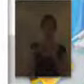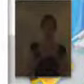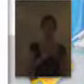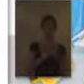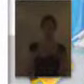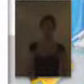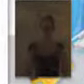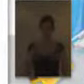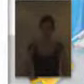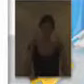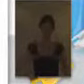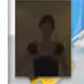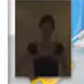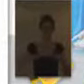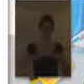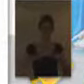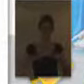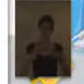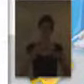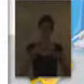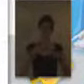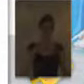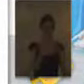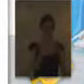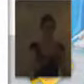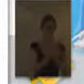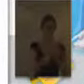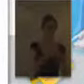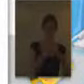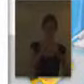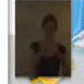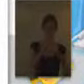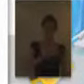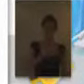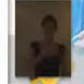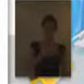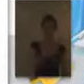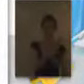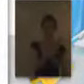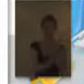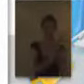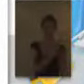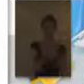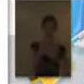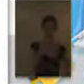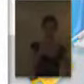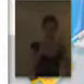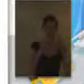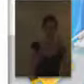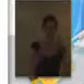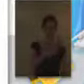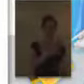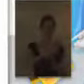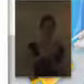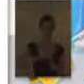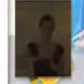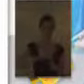of having an interpreter which takes the interface and